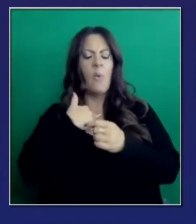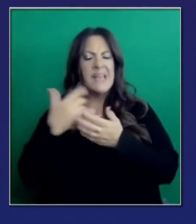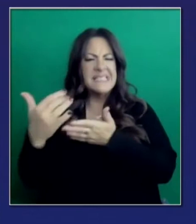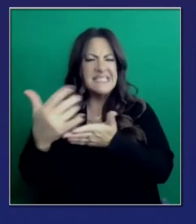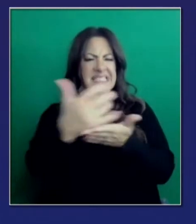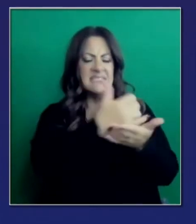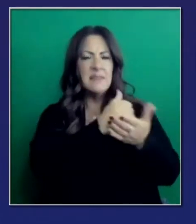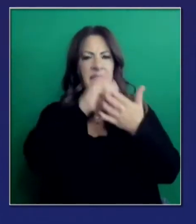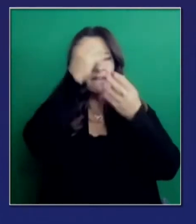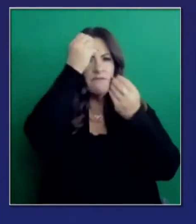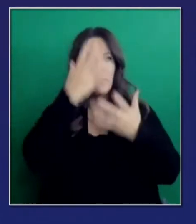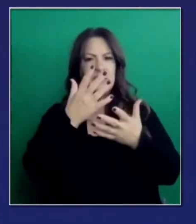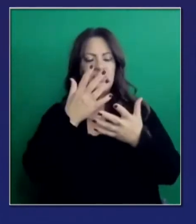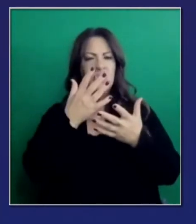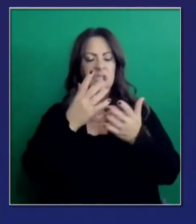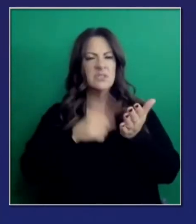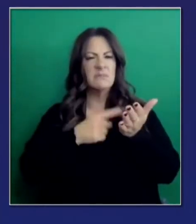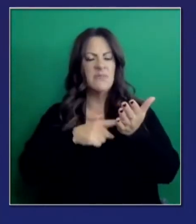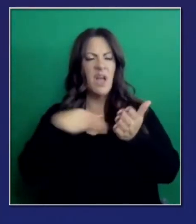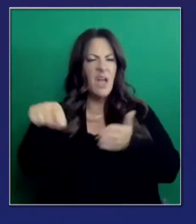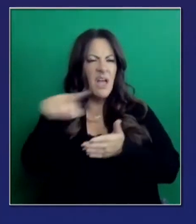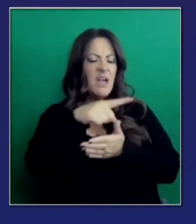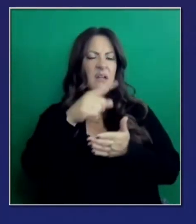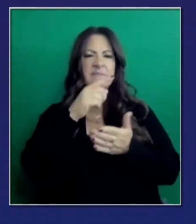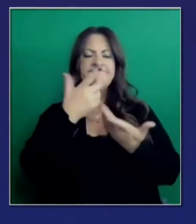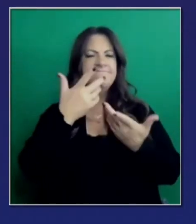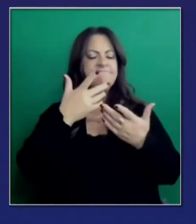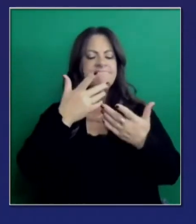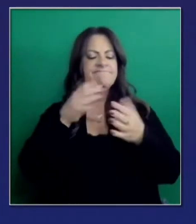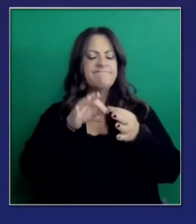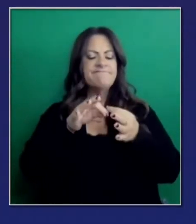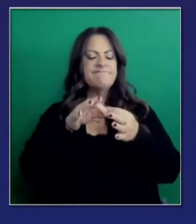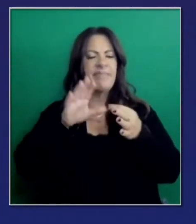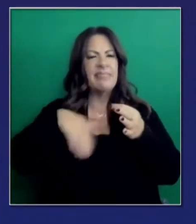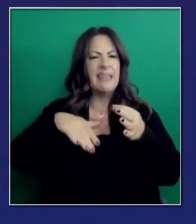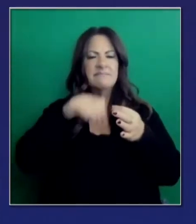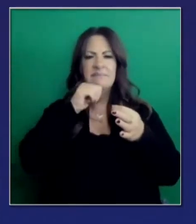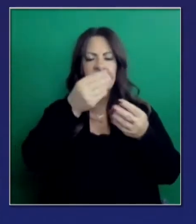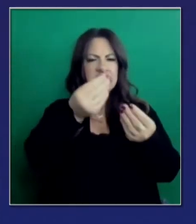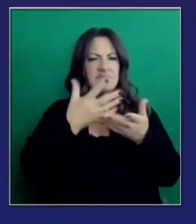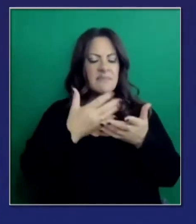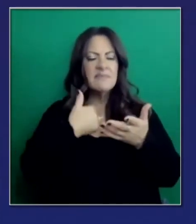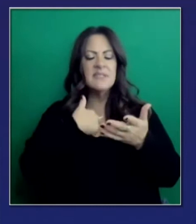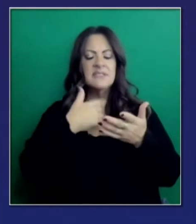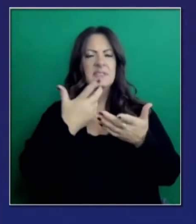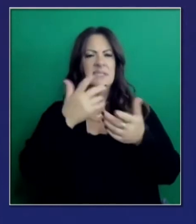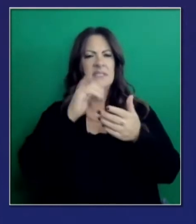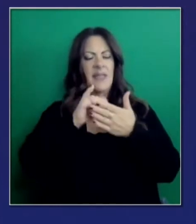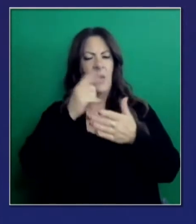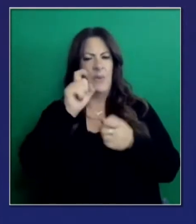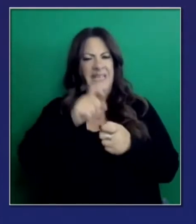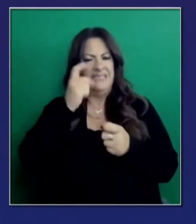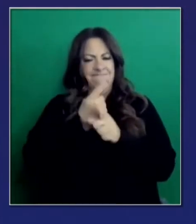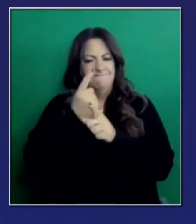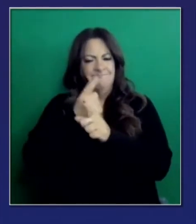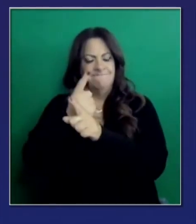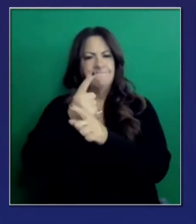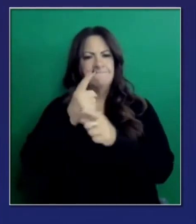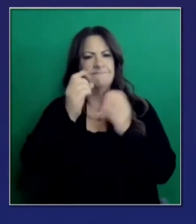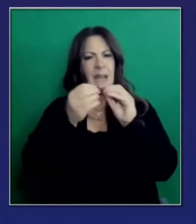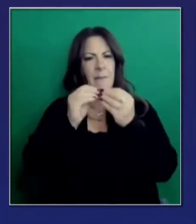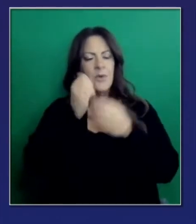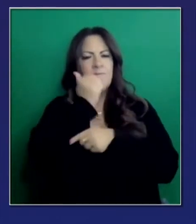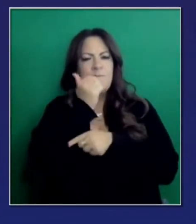that's led to some data that's provided nationally that did not represent the data that we have internally, meaning we're a number of